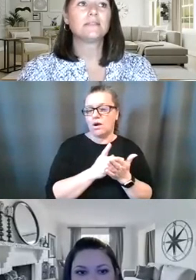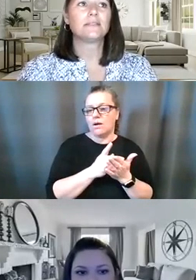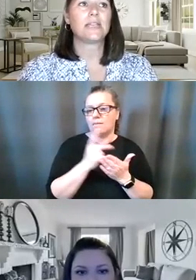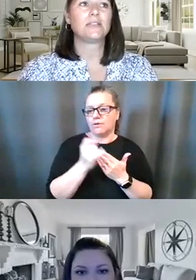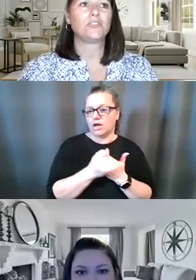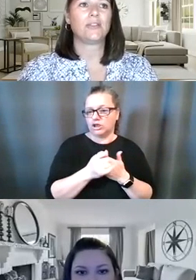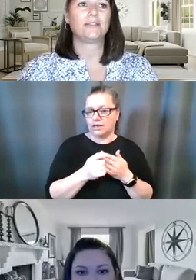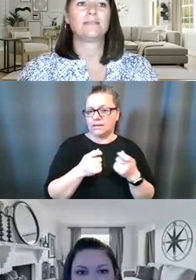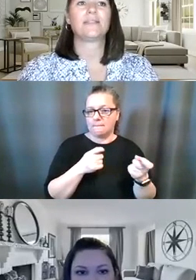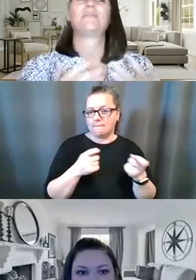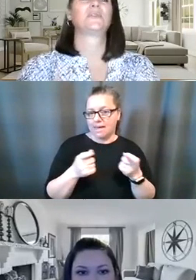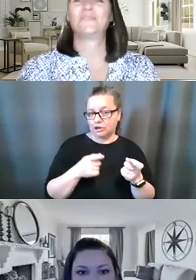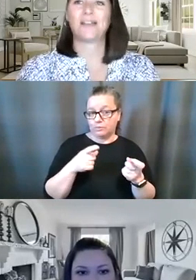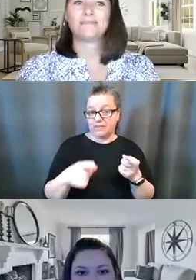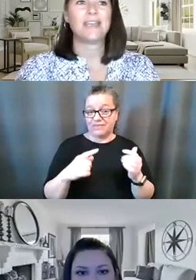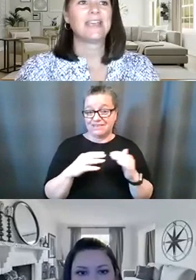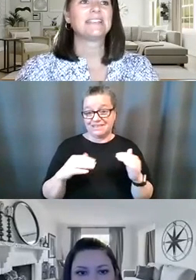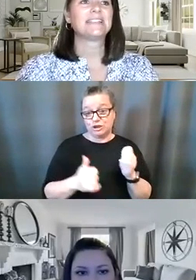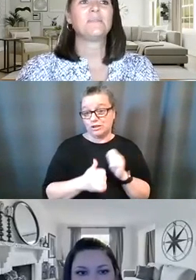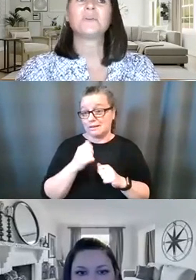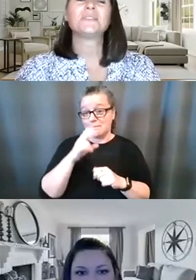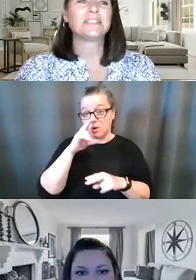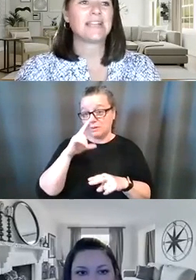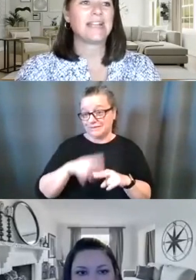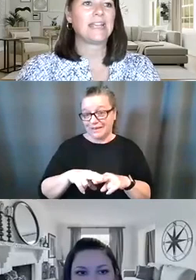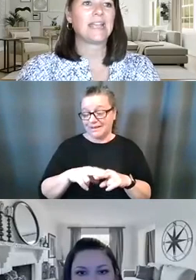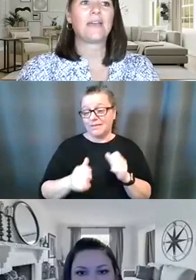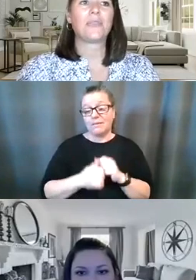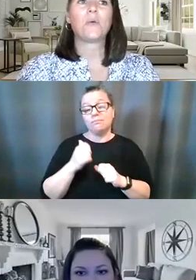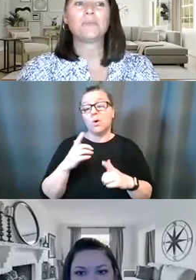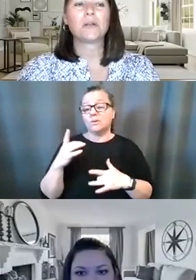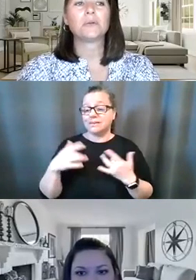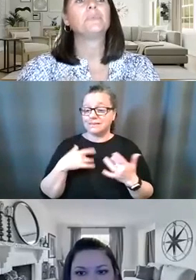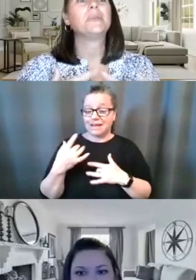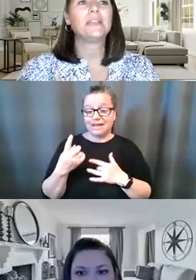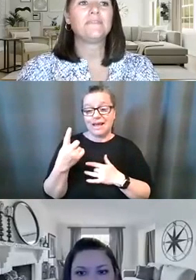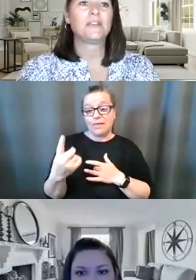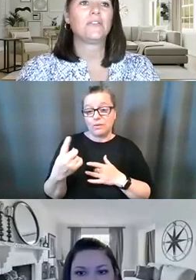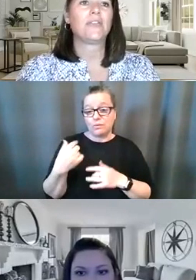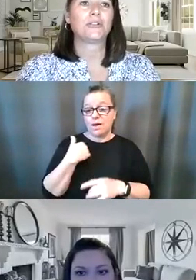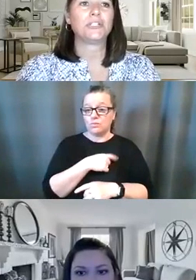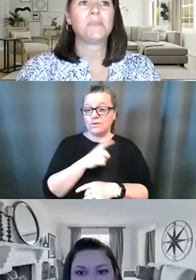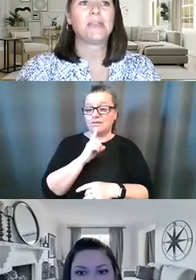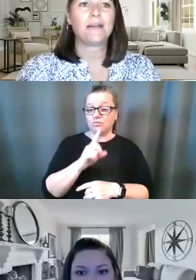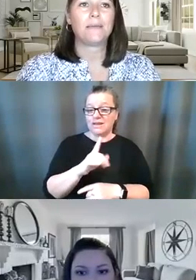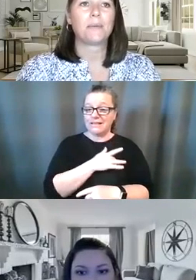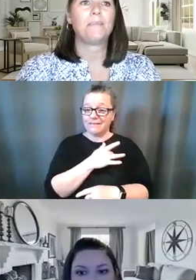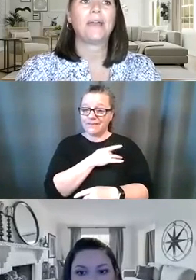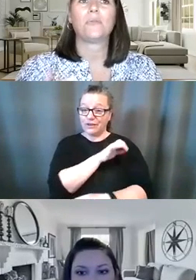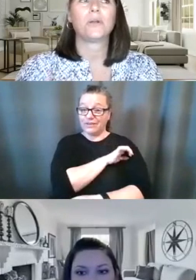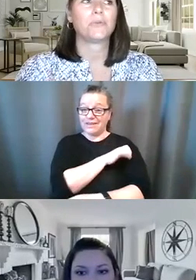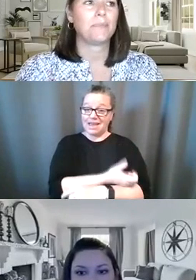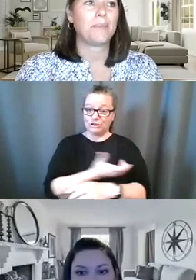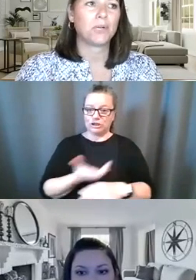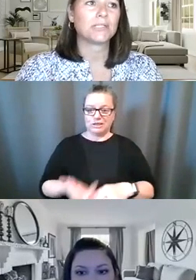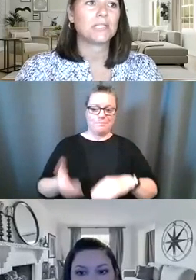This stage is the most fun. It's the most exciting and the one where we really feel the energy pick up by the